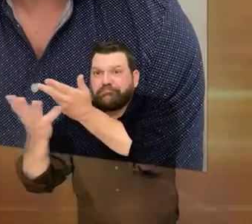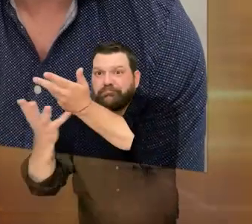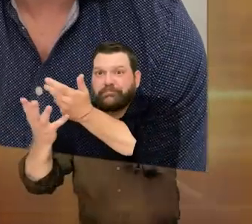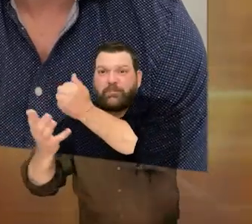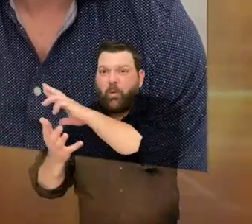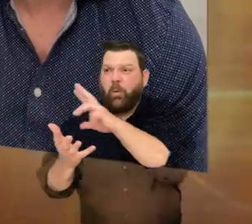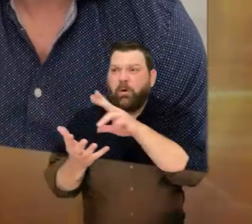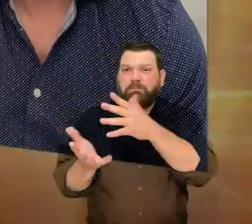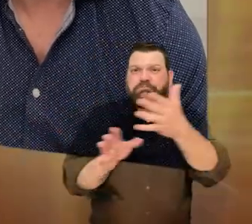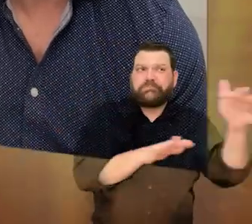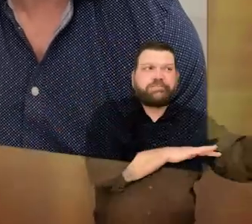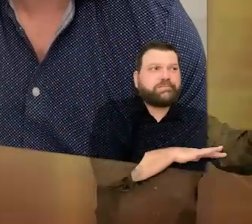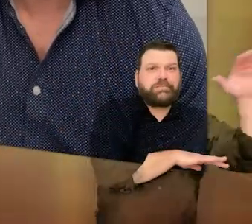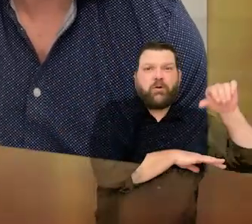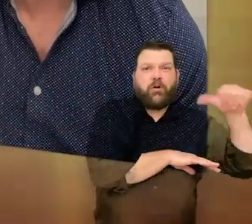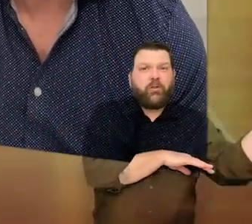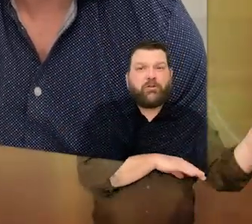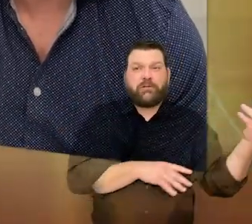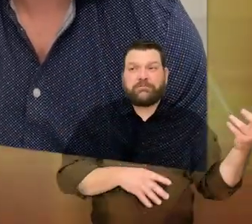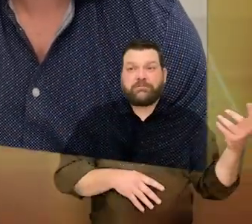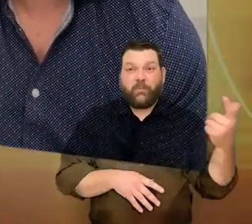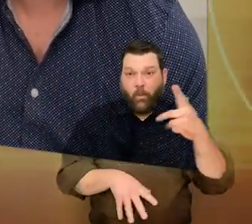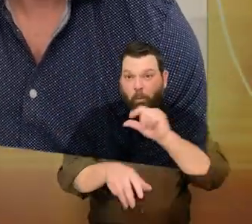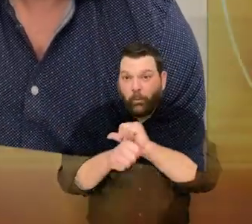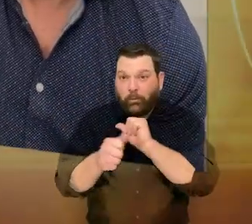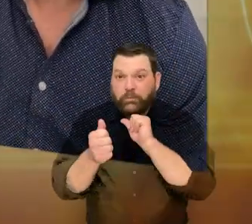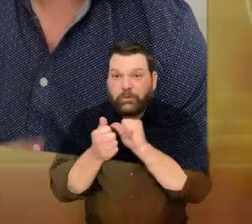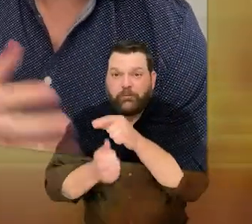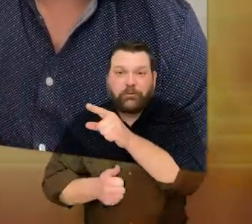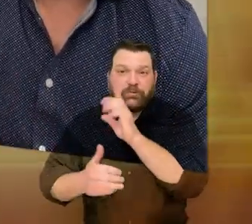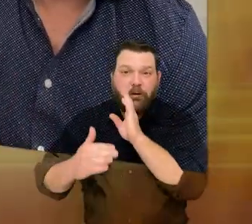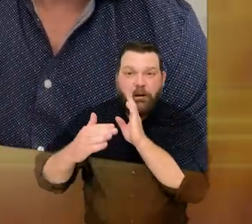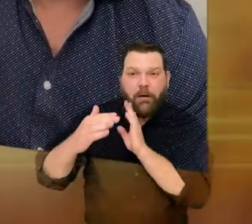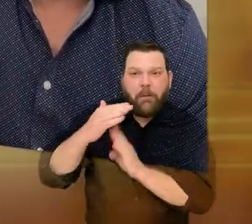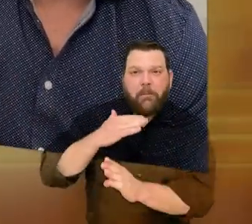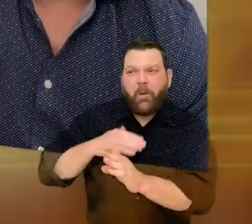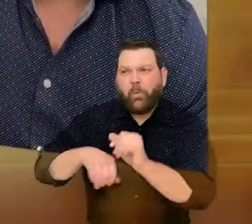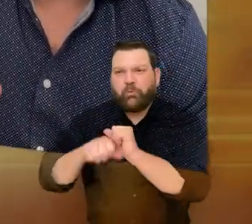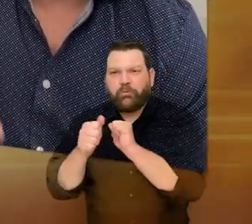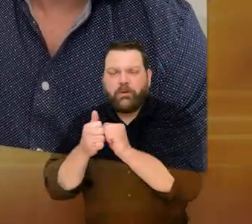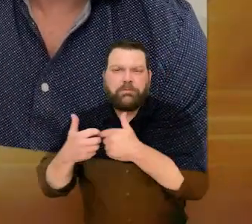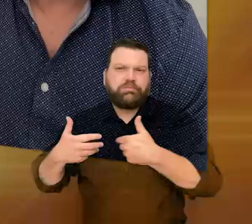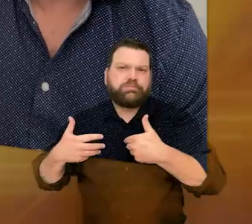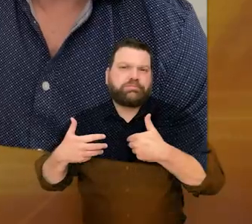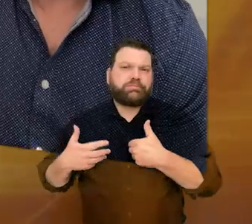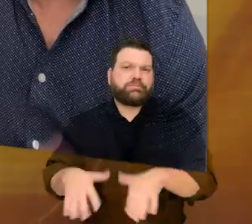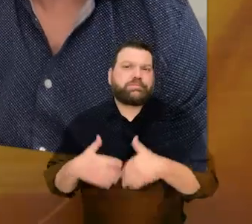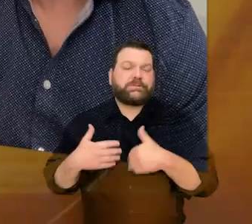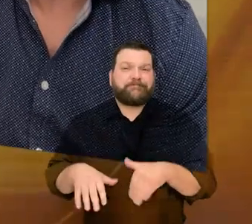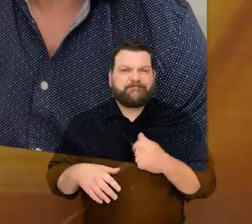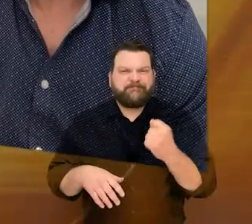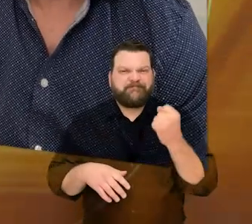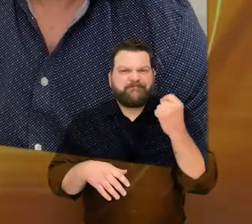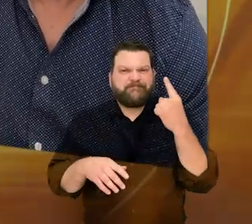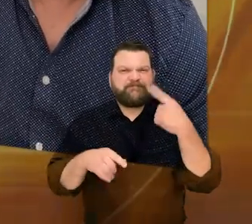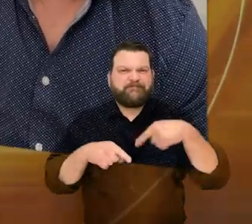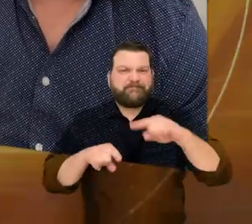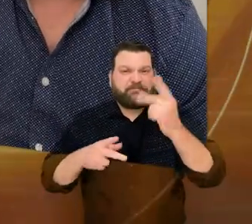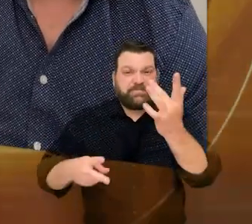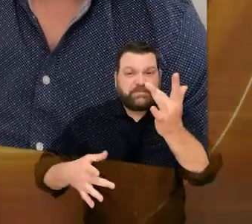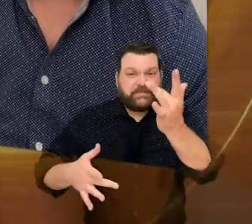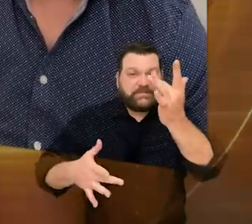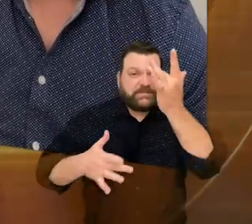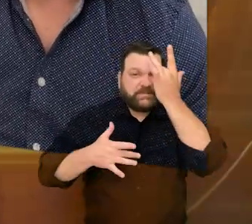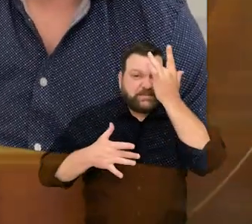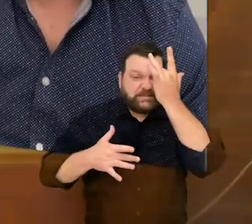and humble. An ideal scene partner. During a particularly difficult phase of her treatment, she was in bed a lot, and one